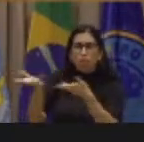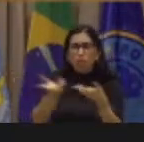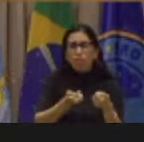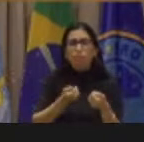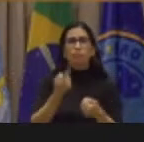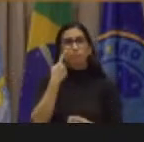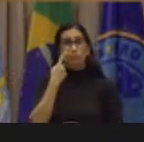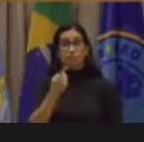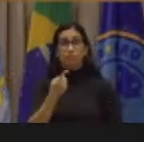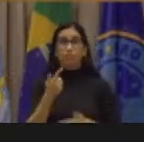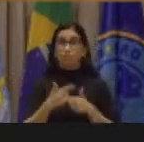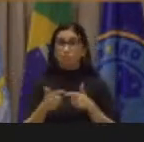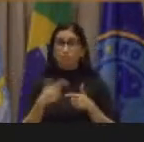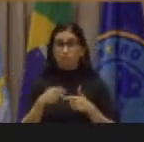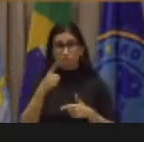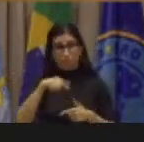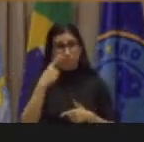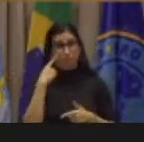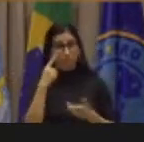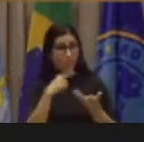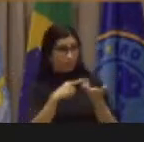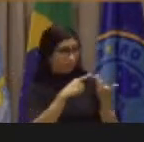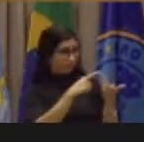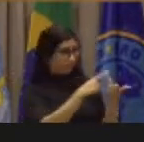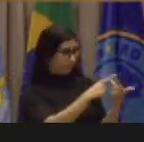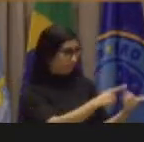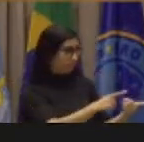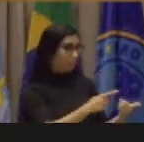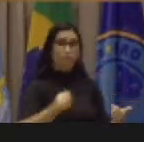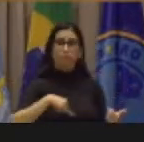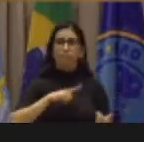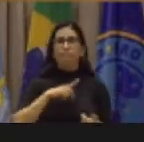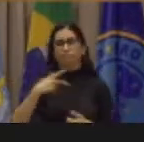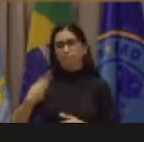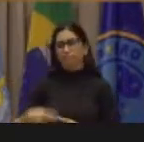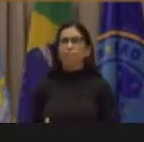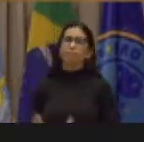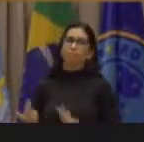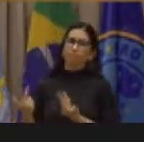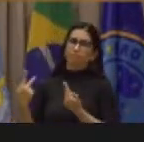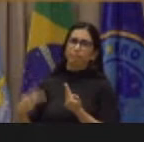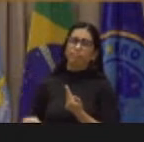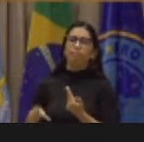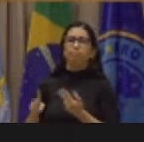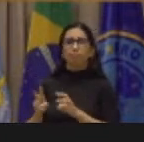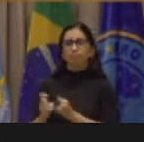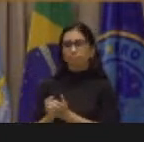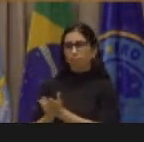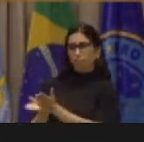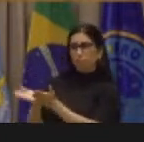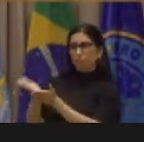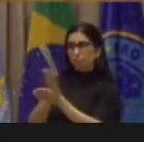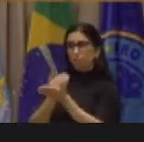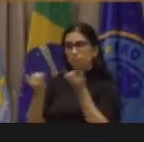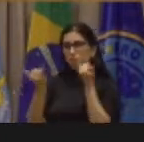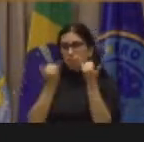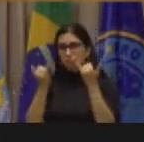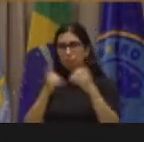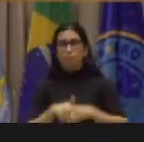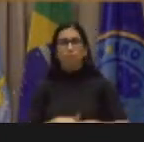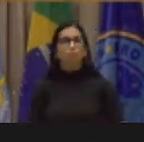many problems that you had, we also had about the collection of